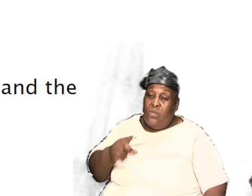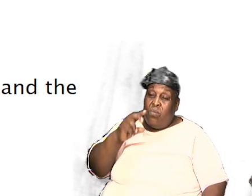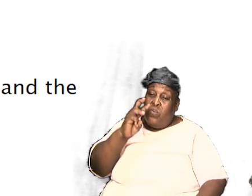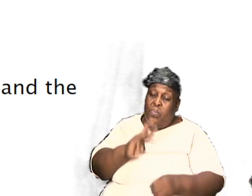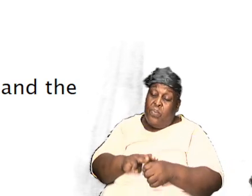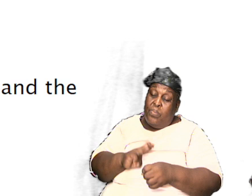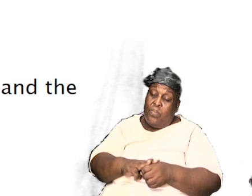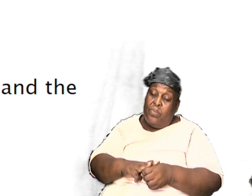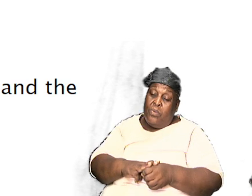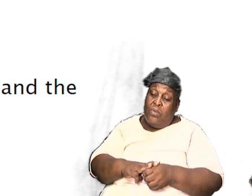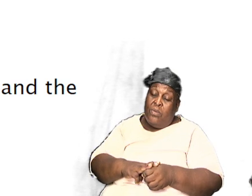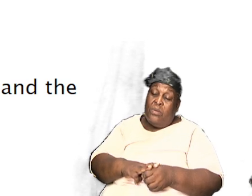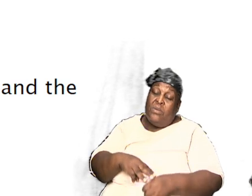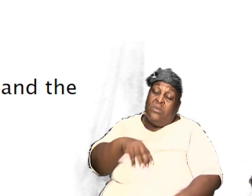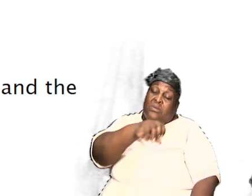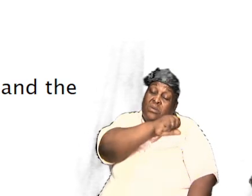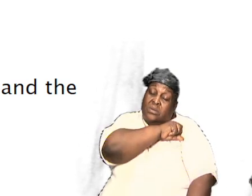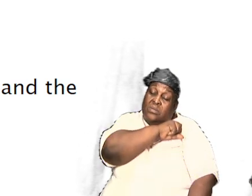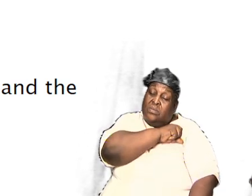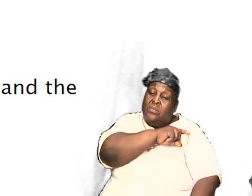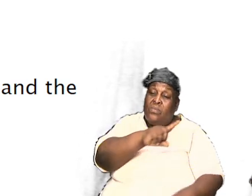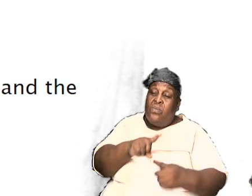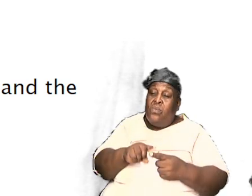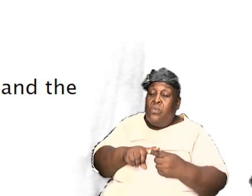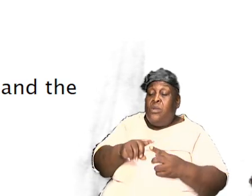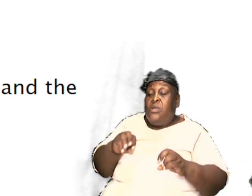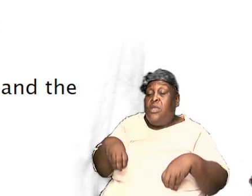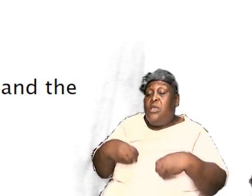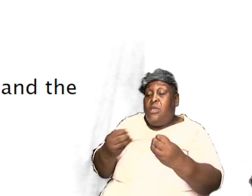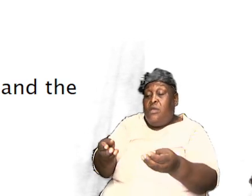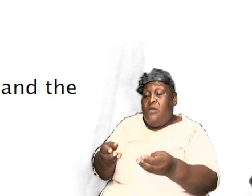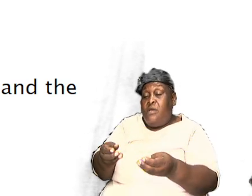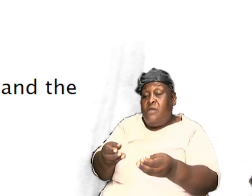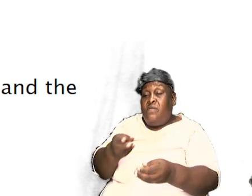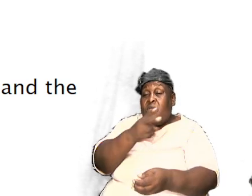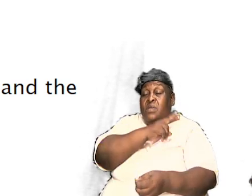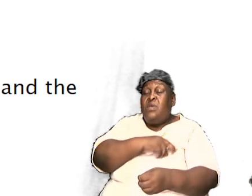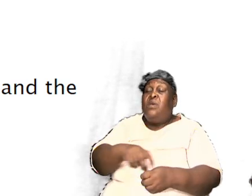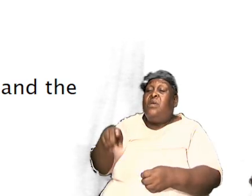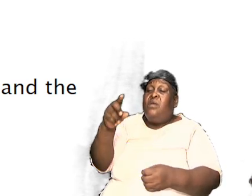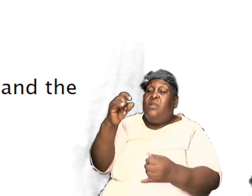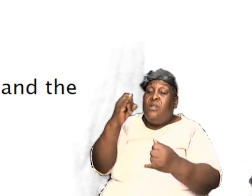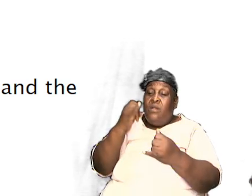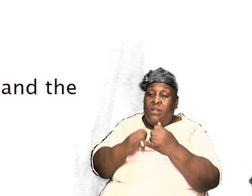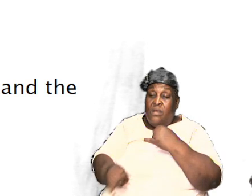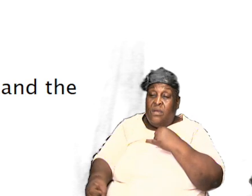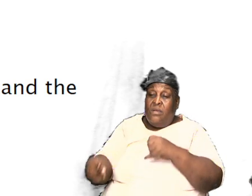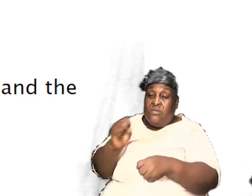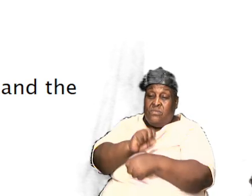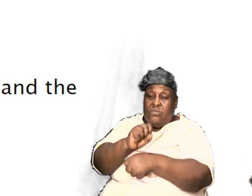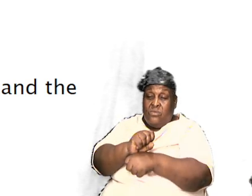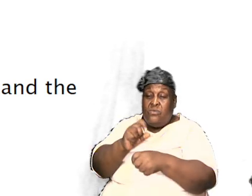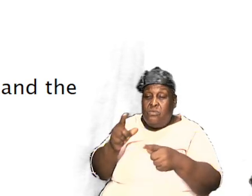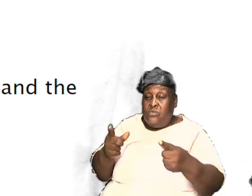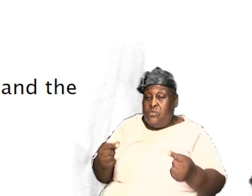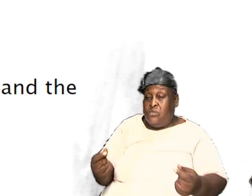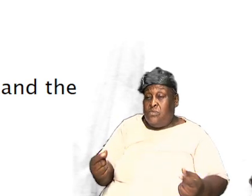He warned Saul when he gave him the last absolute.